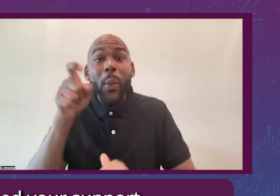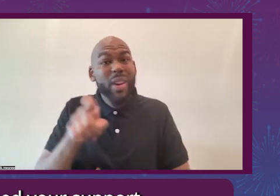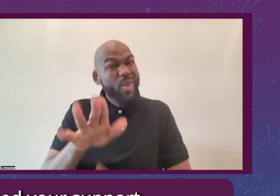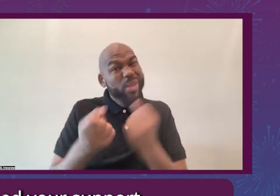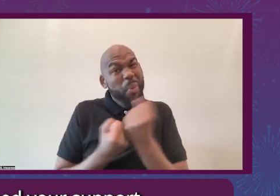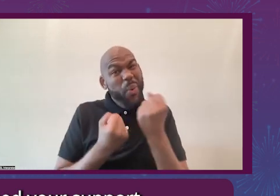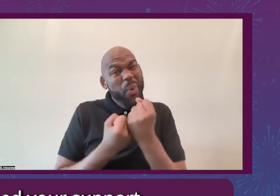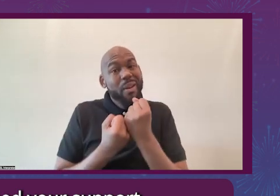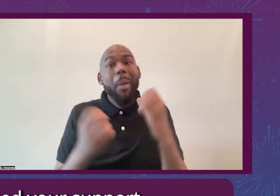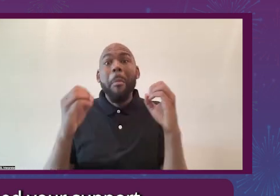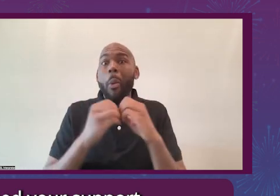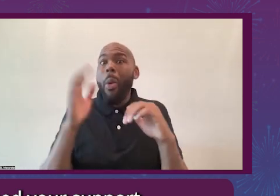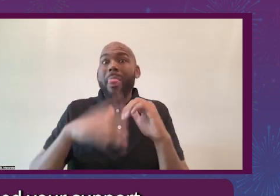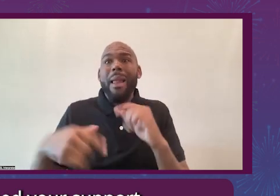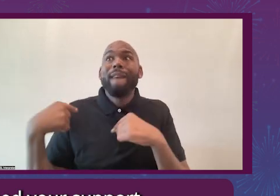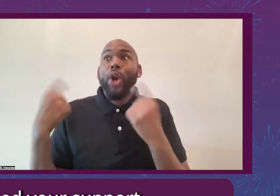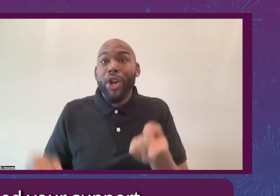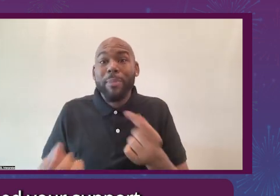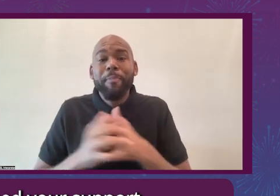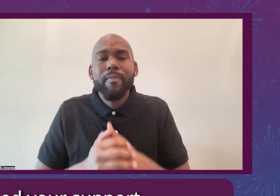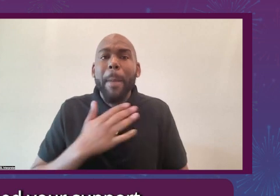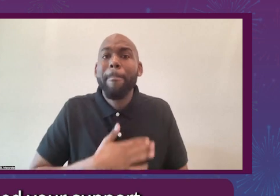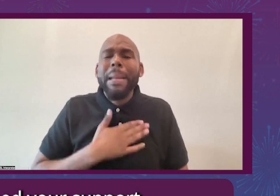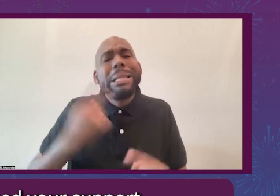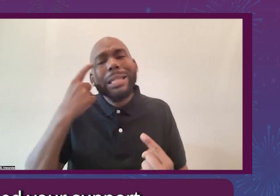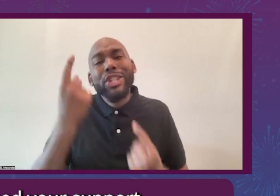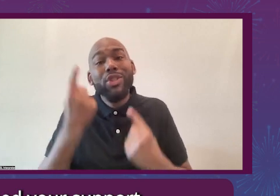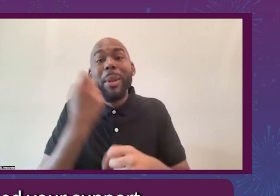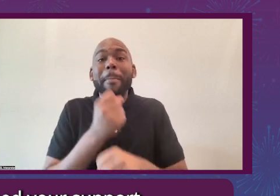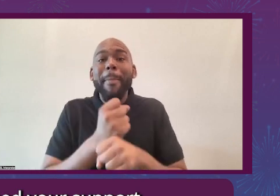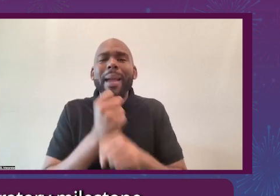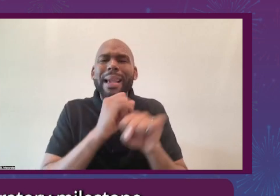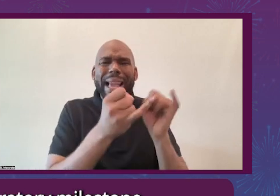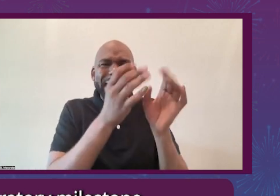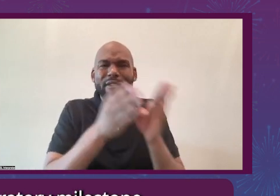your support more than ever. Please consider making